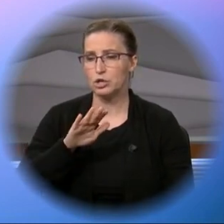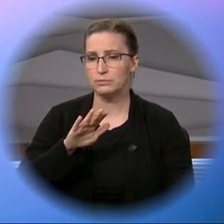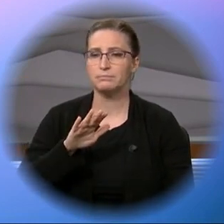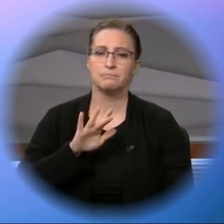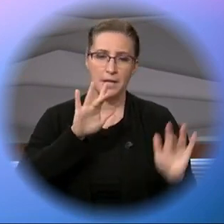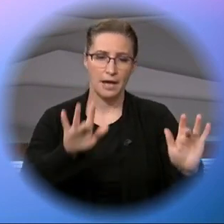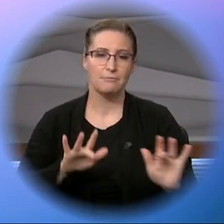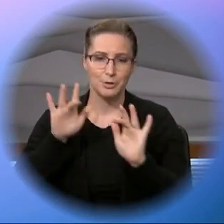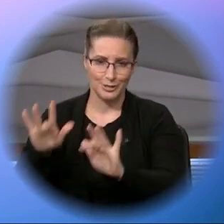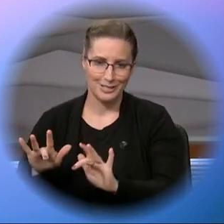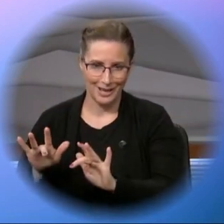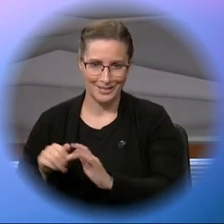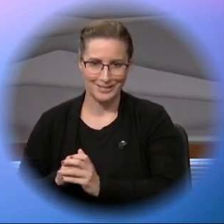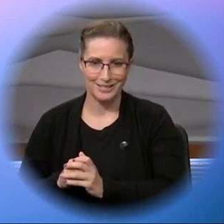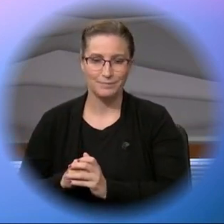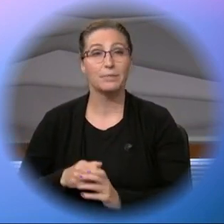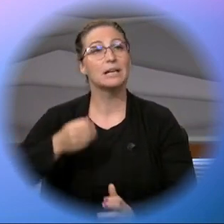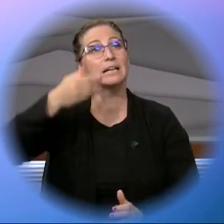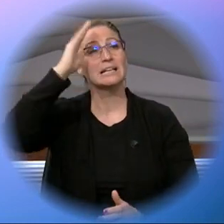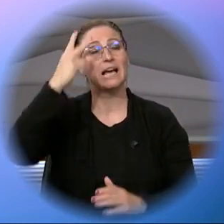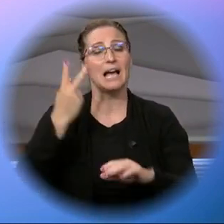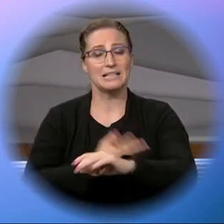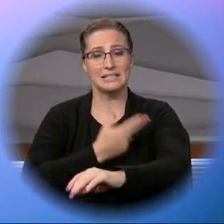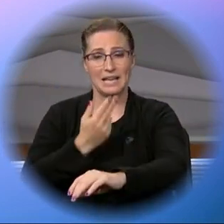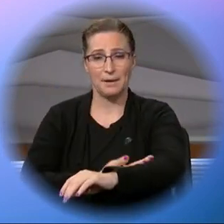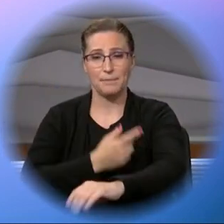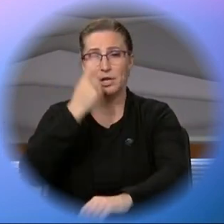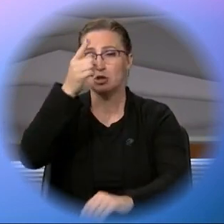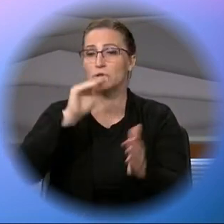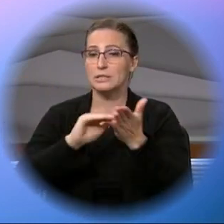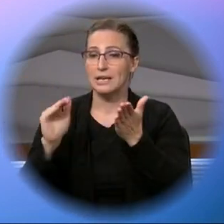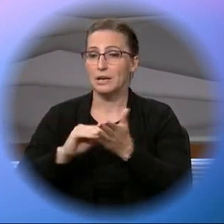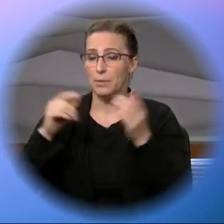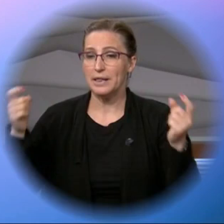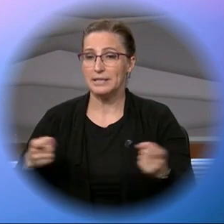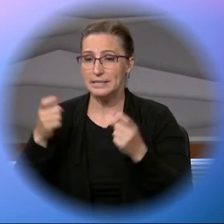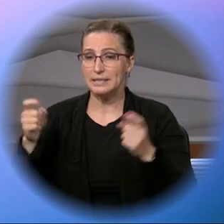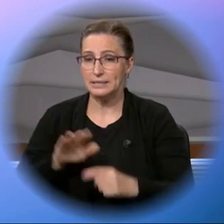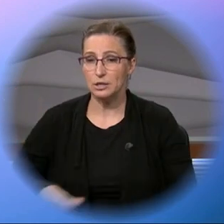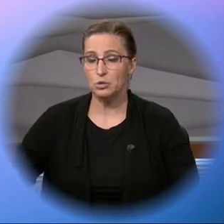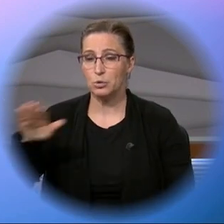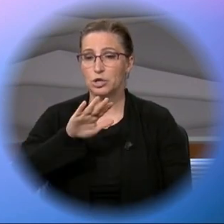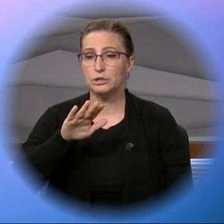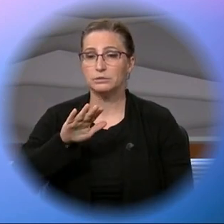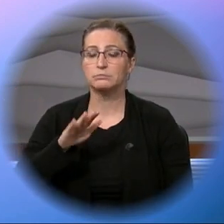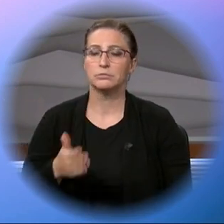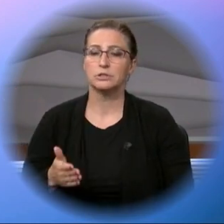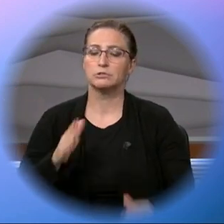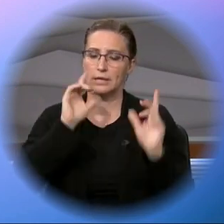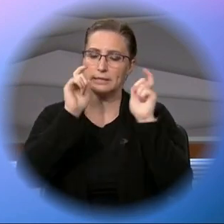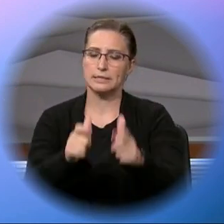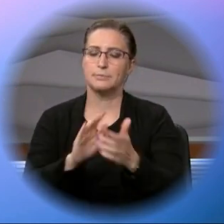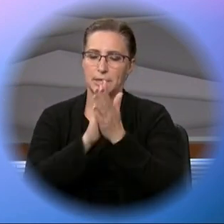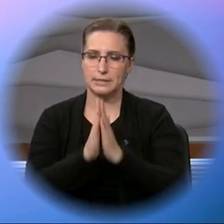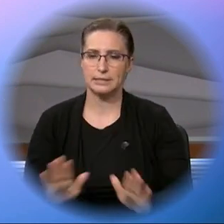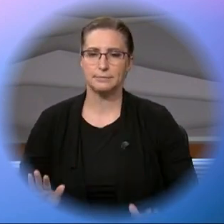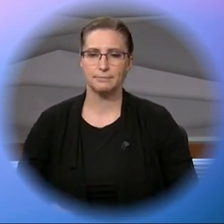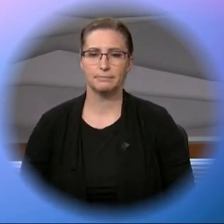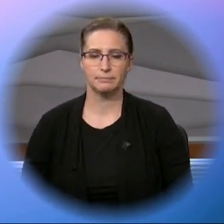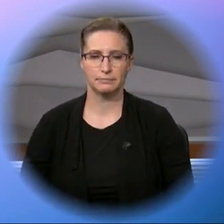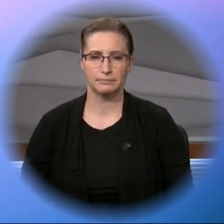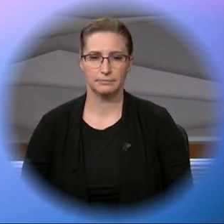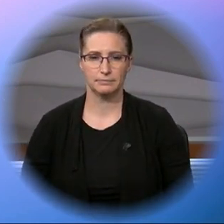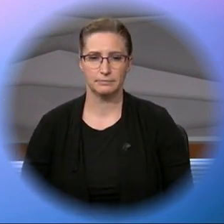of the world. Have mercy on us. Lamb of God, you take away the sins of the world, grant us